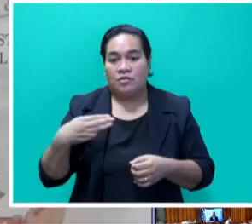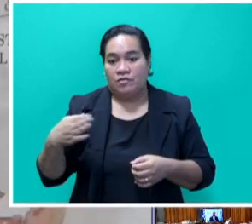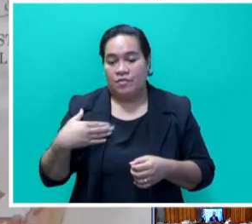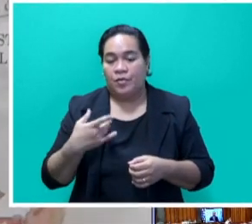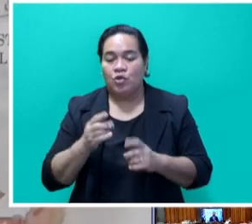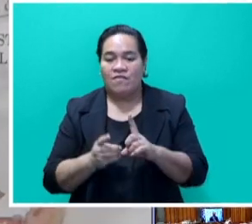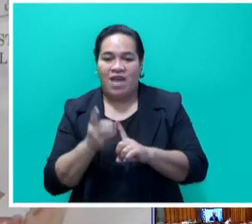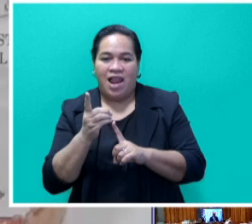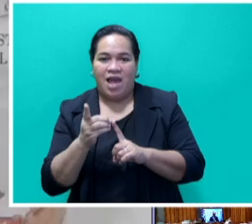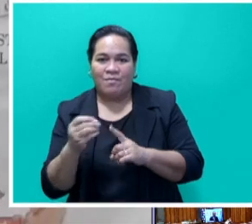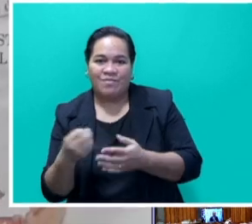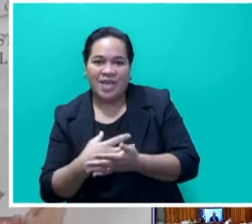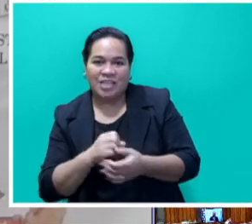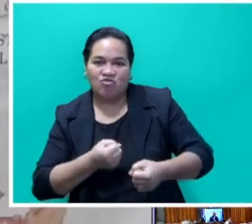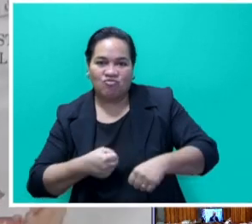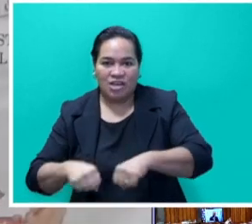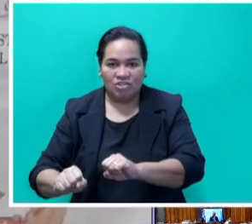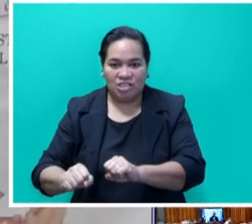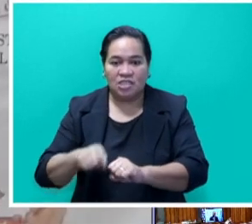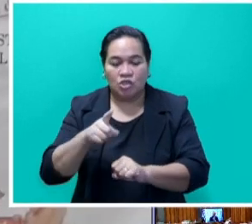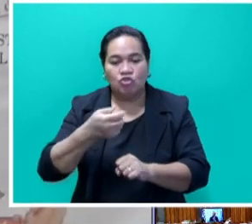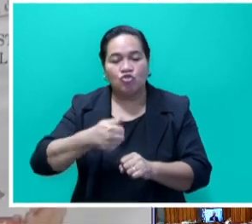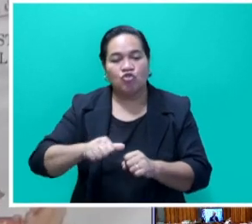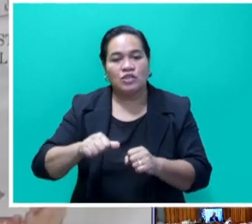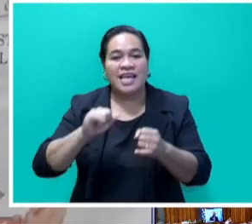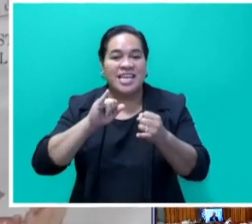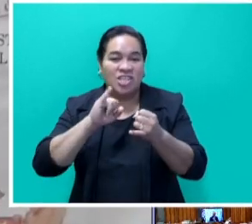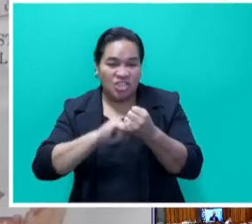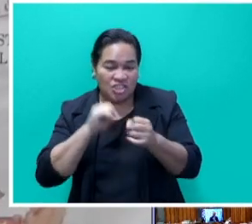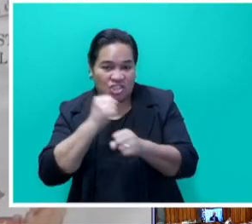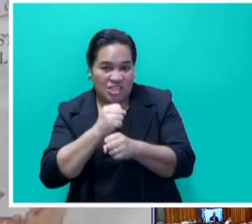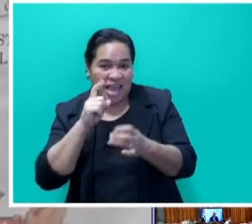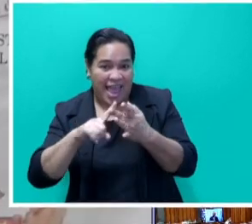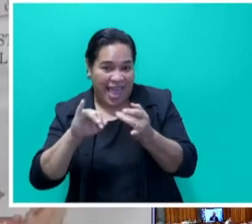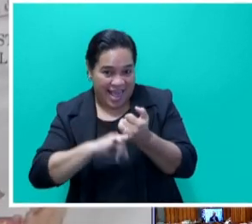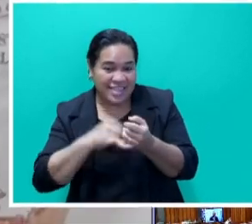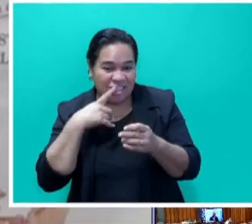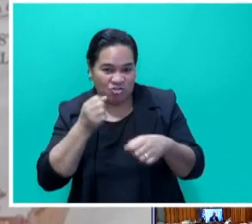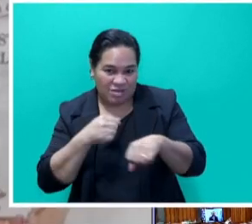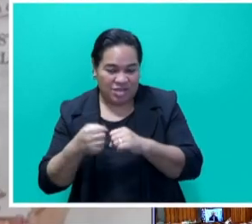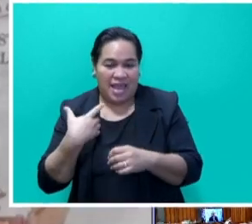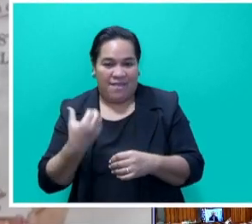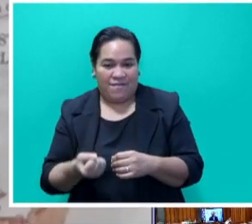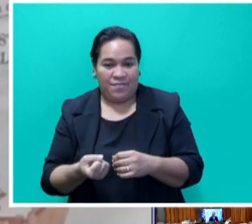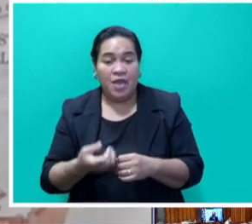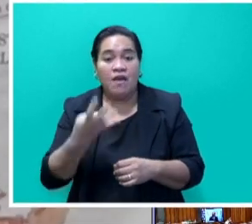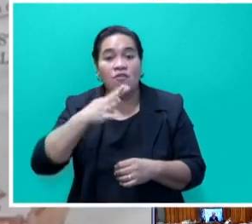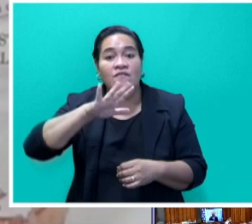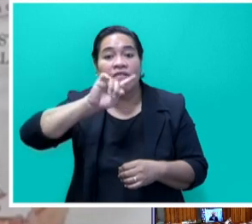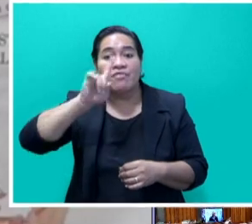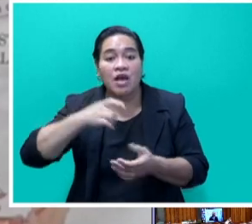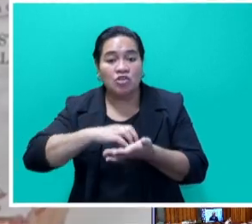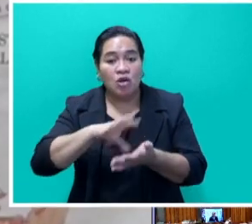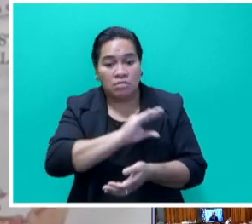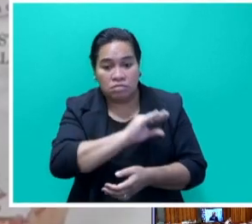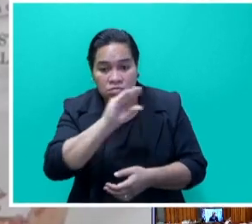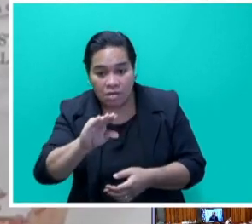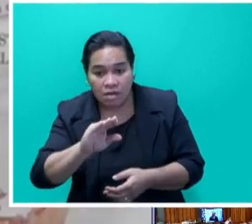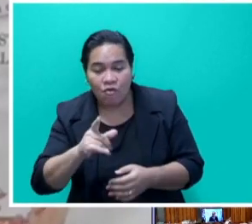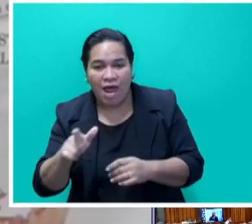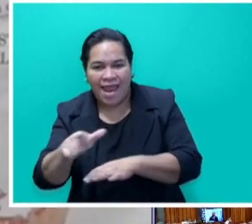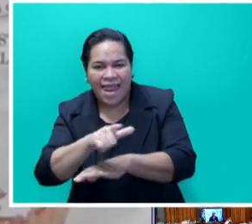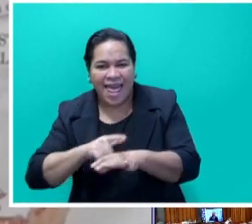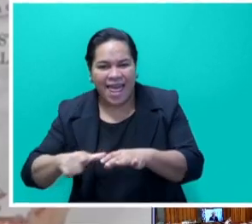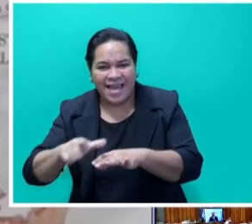effective strategies using this GIS expertise that we have. 45,000 is allocated for the land harmonization